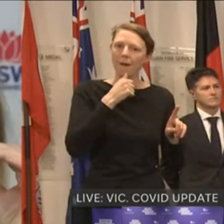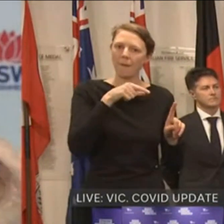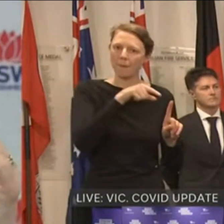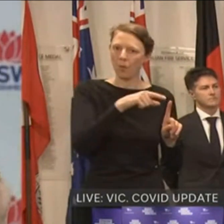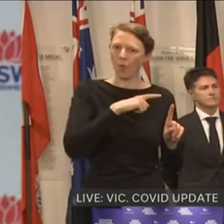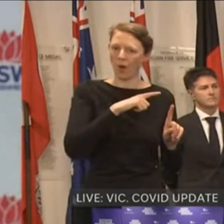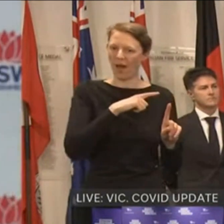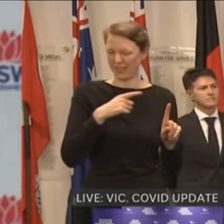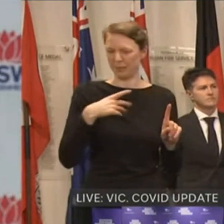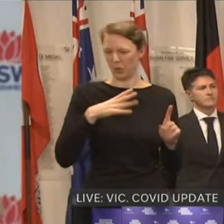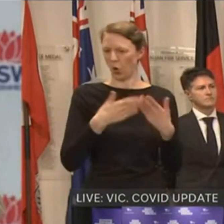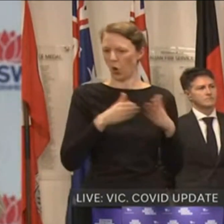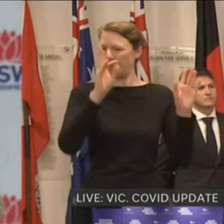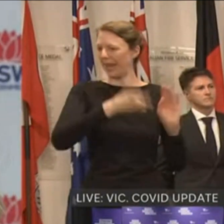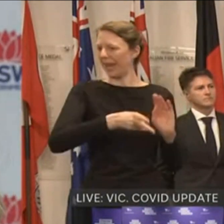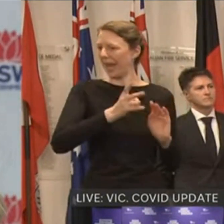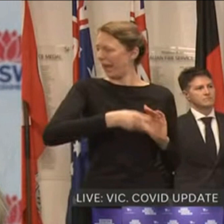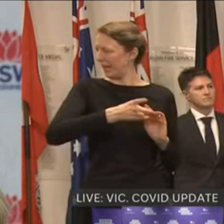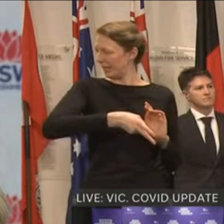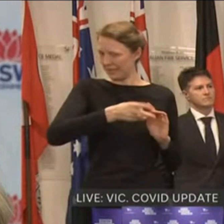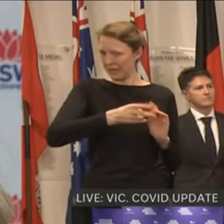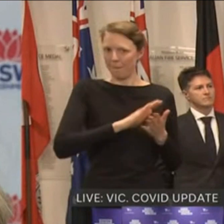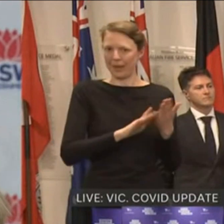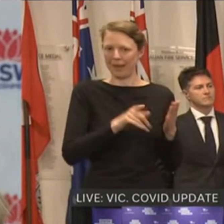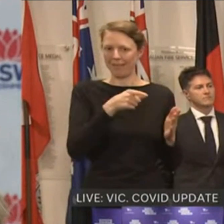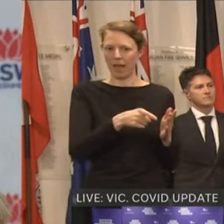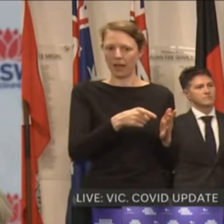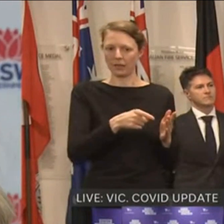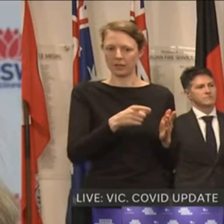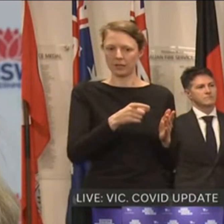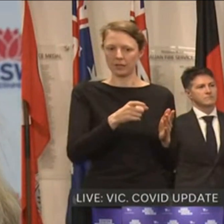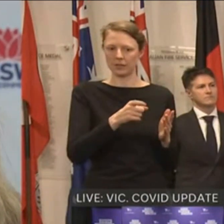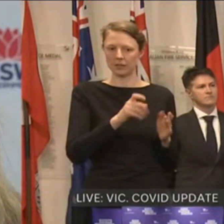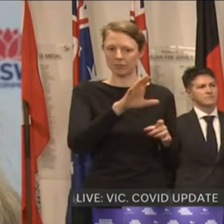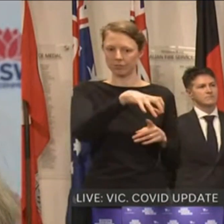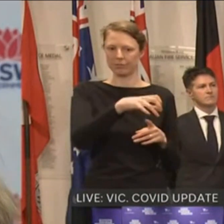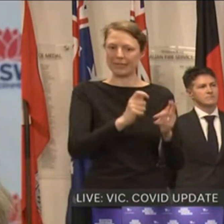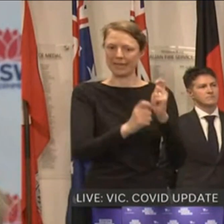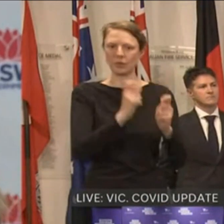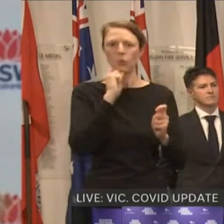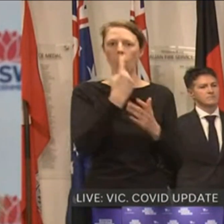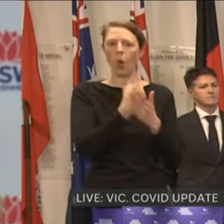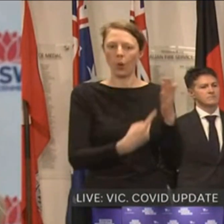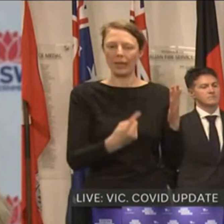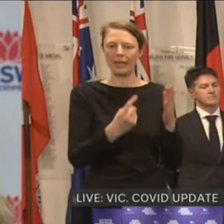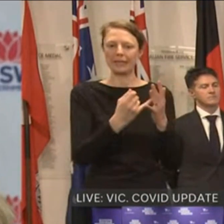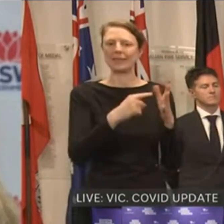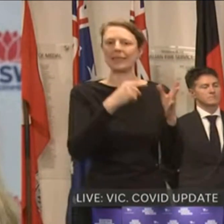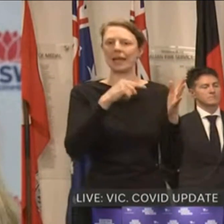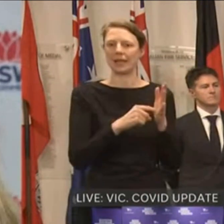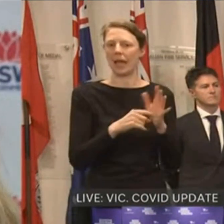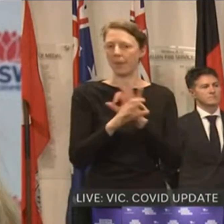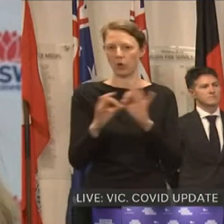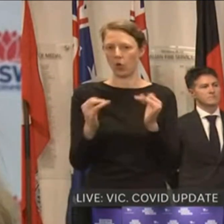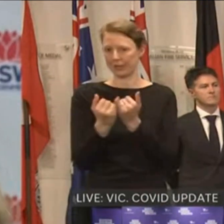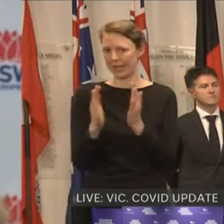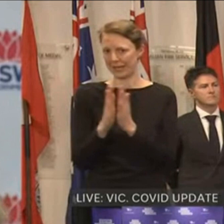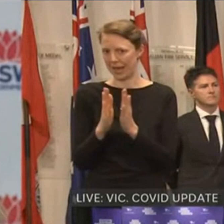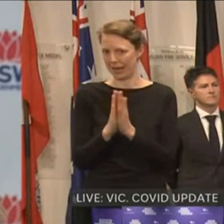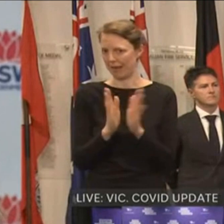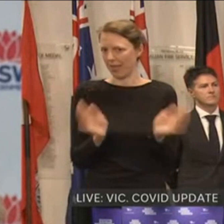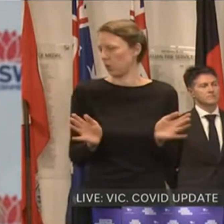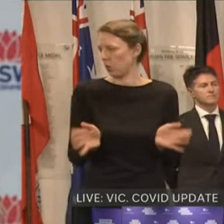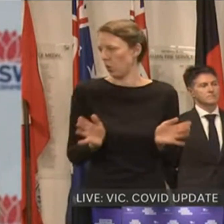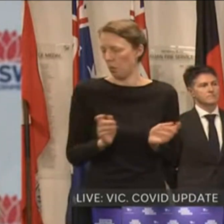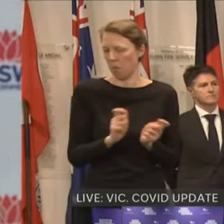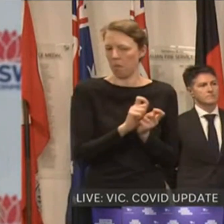a replacement clinic for the Crossroads Hotel drive-through, or will it just fall to the other clinics in that area? There are some alternate